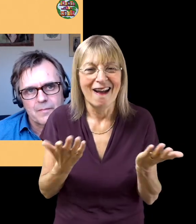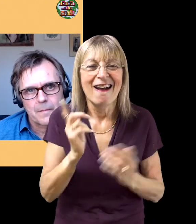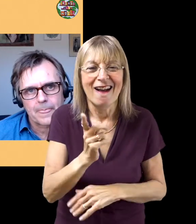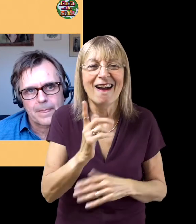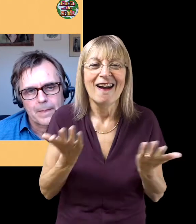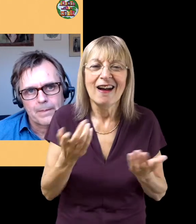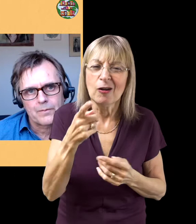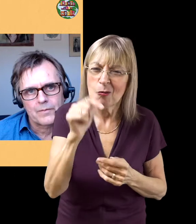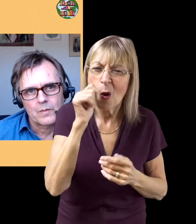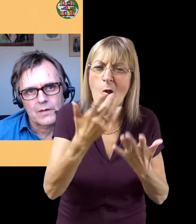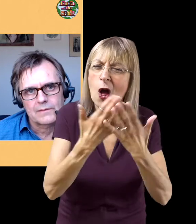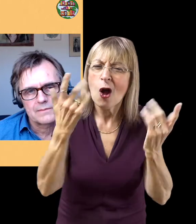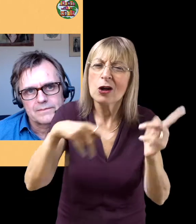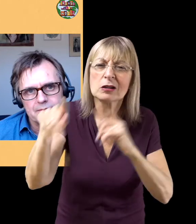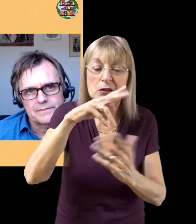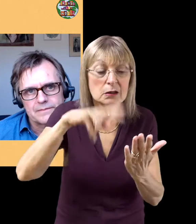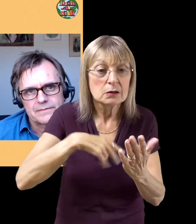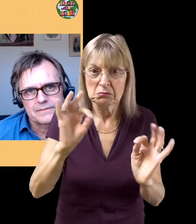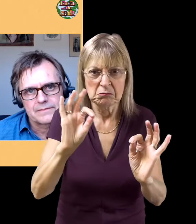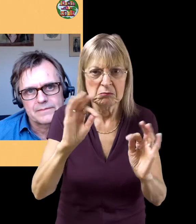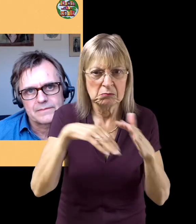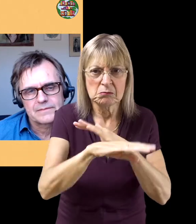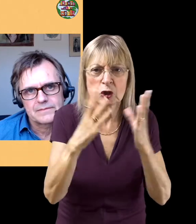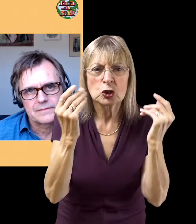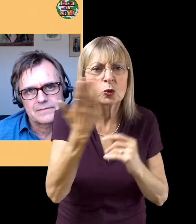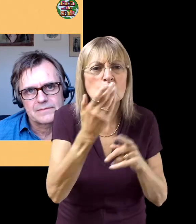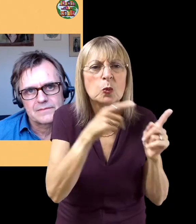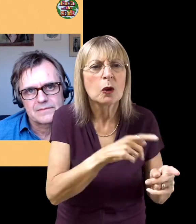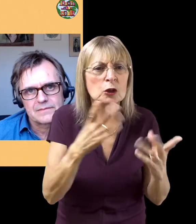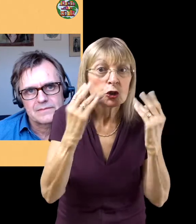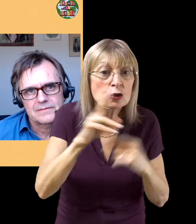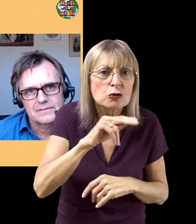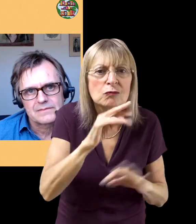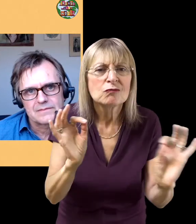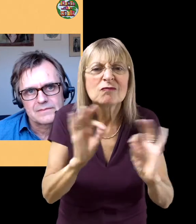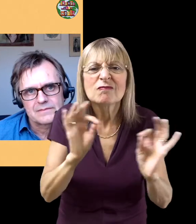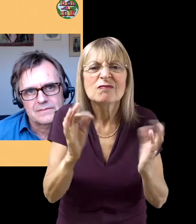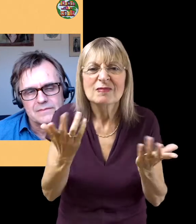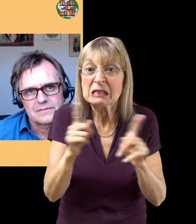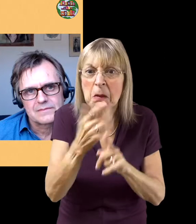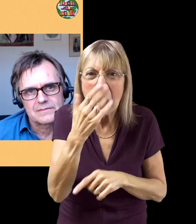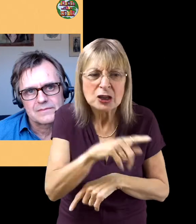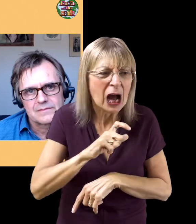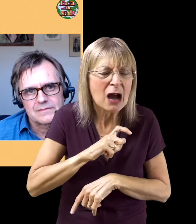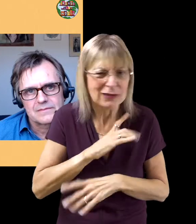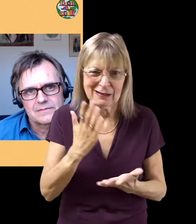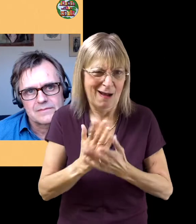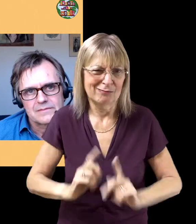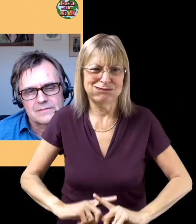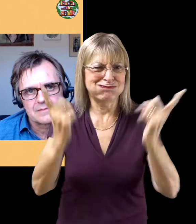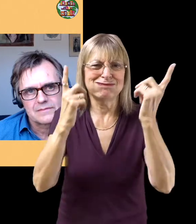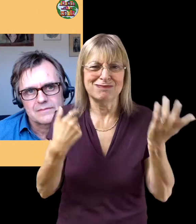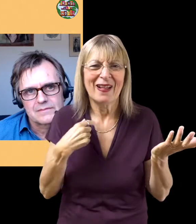the book. That a lot of your readers will not be in Dutch schools, they will not be Dutch speakers, they may not be the same age as these